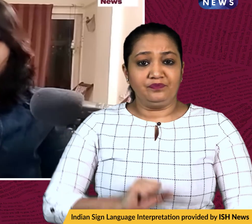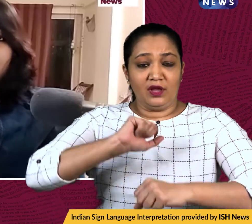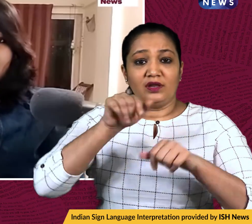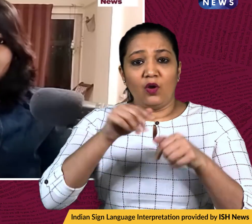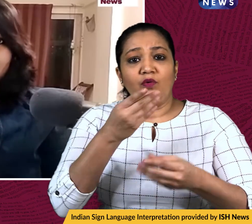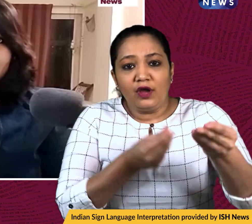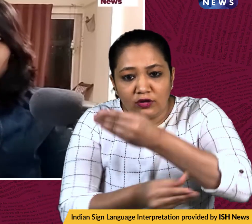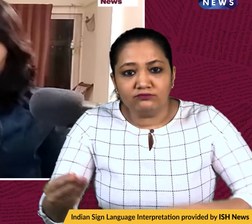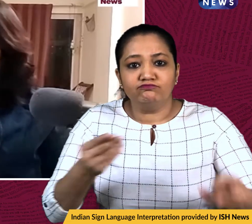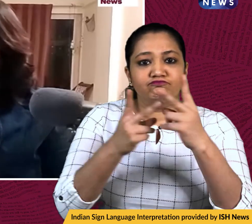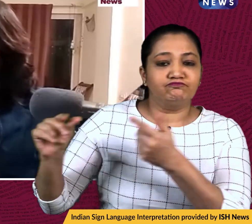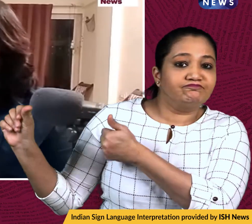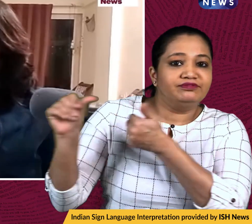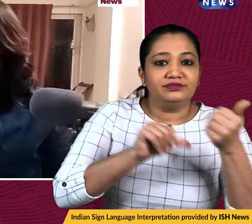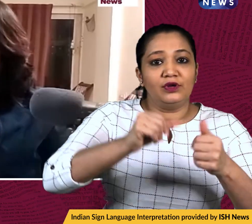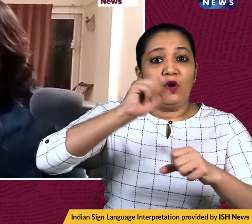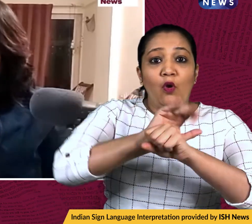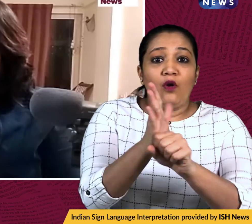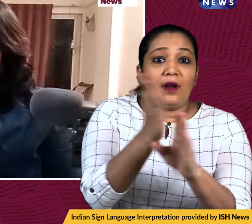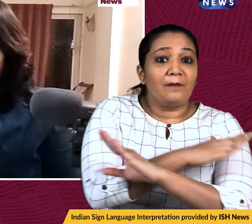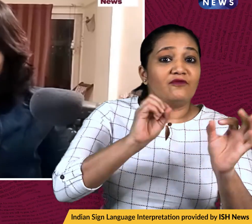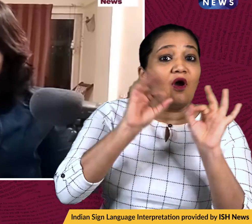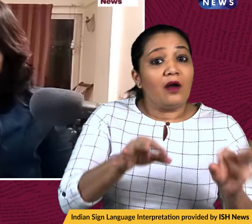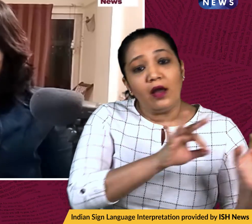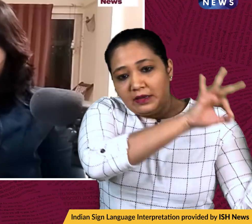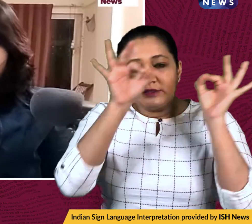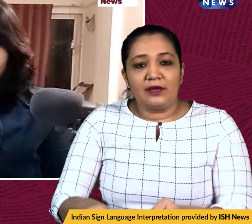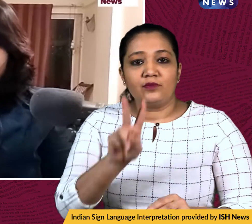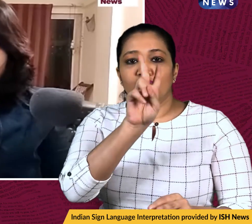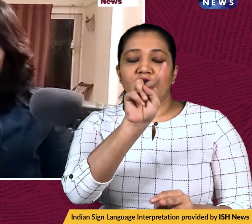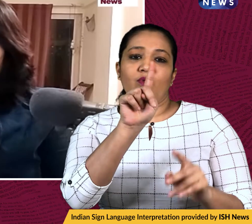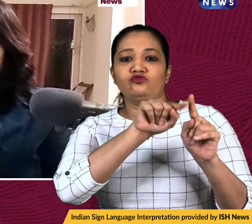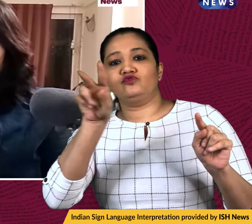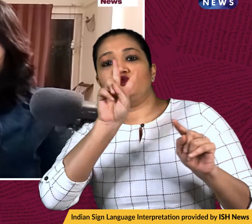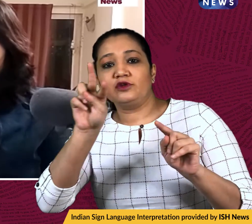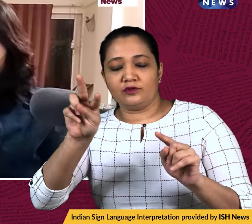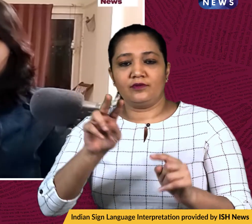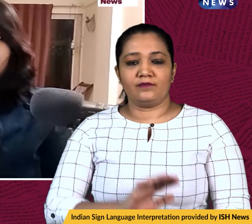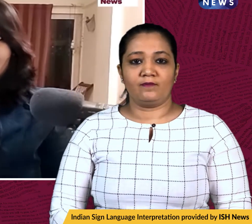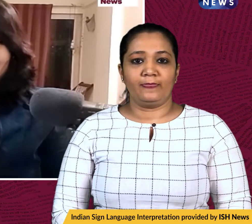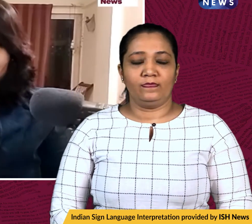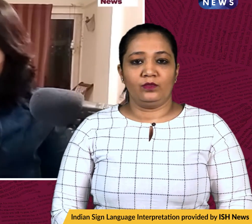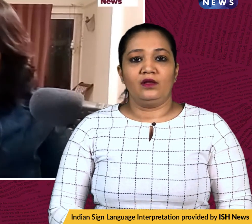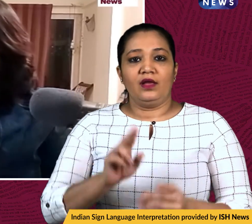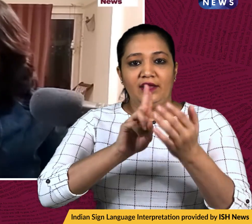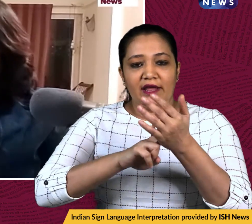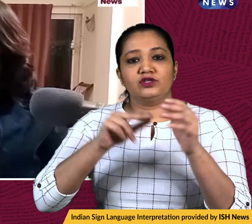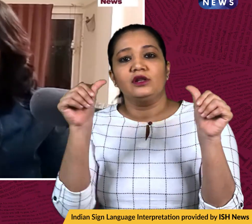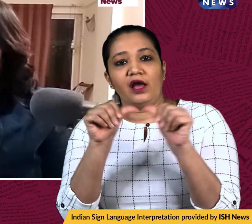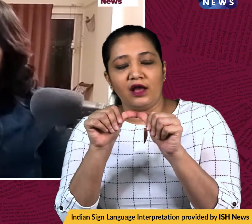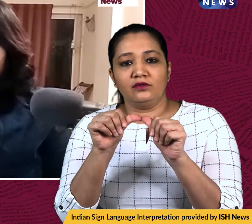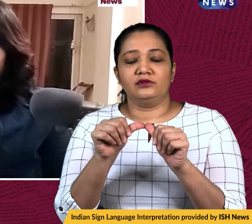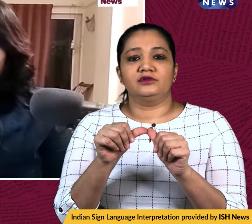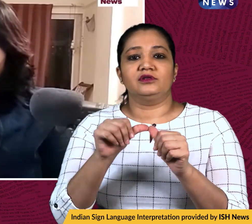in economic activity to pre-pandemic levels in 21-22 as reflected in national